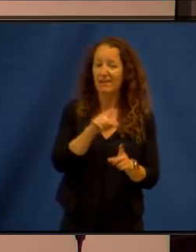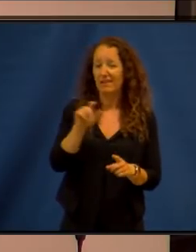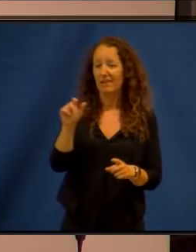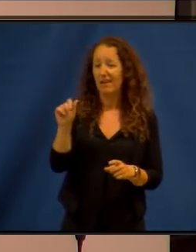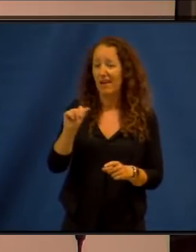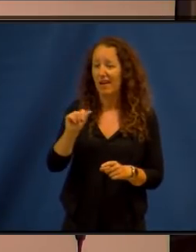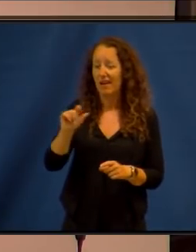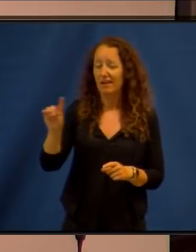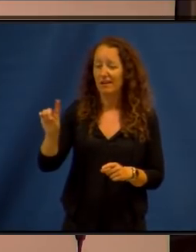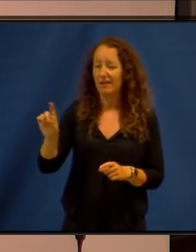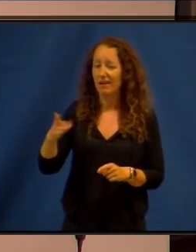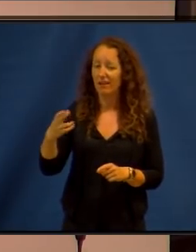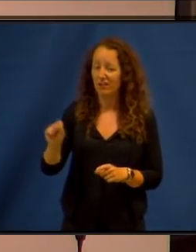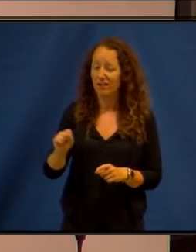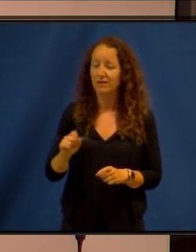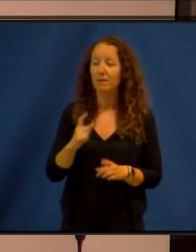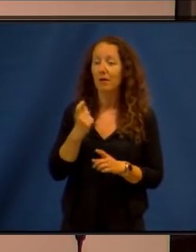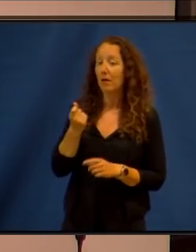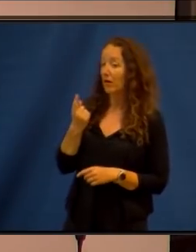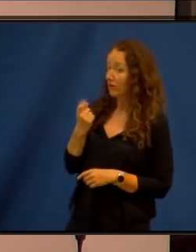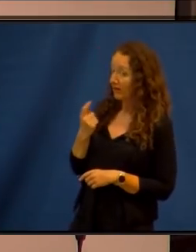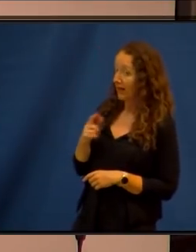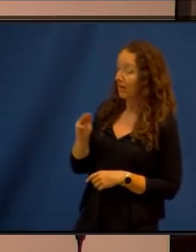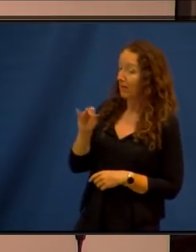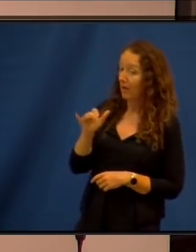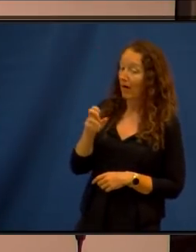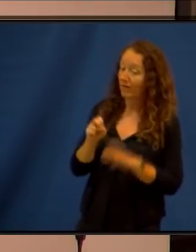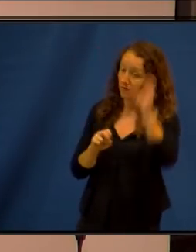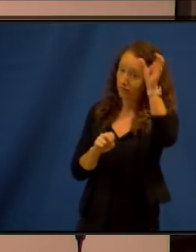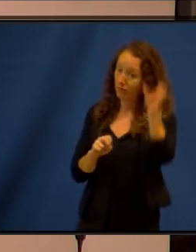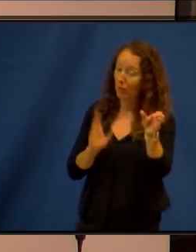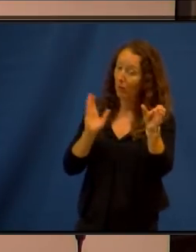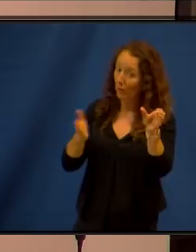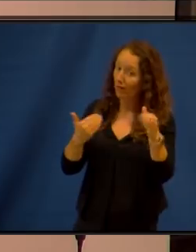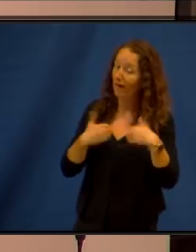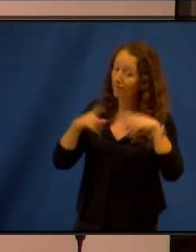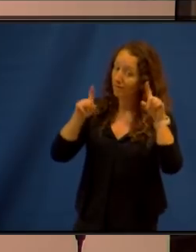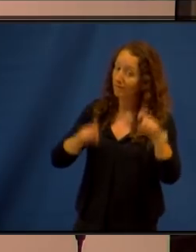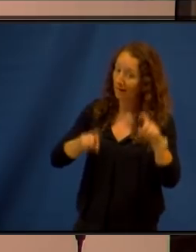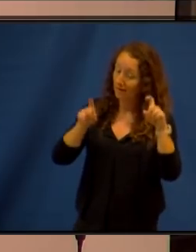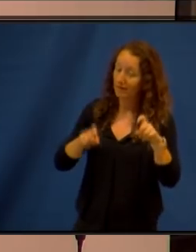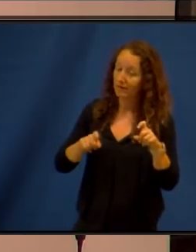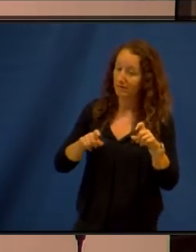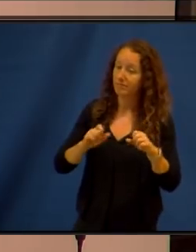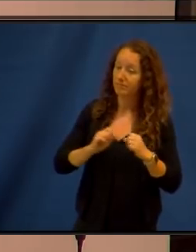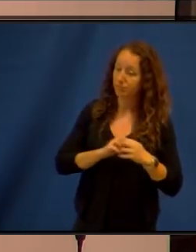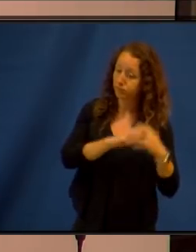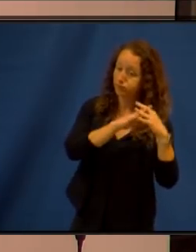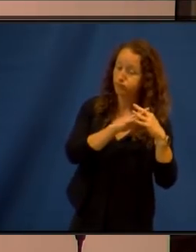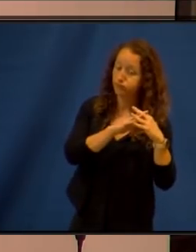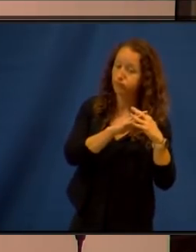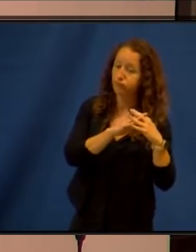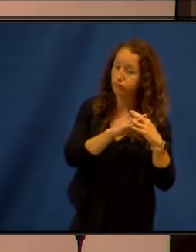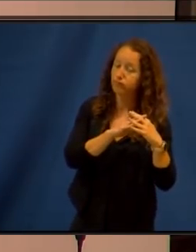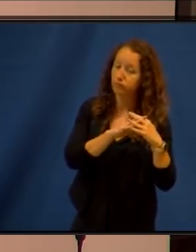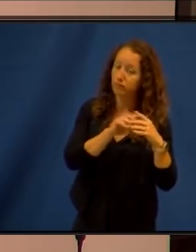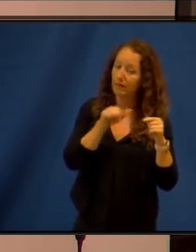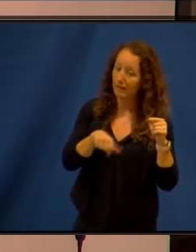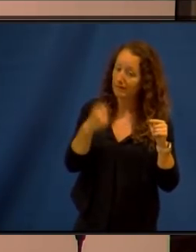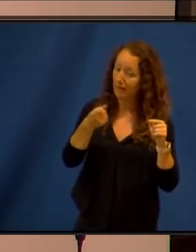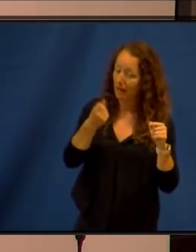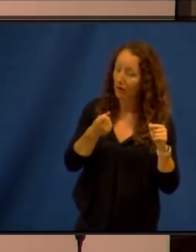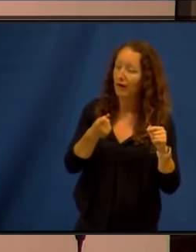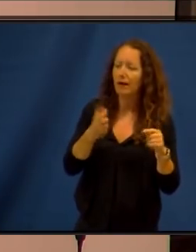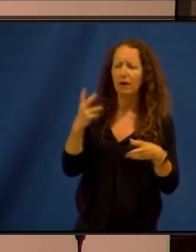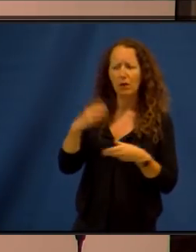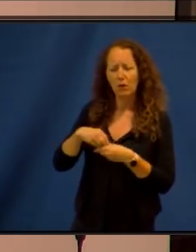actually have a testing site in Mohave County this Saturday that is part of that blitz. And the